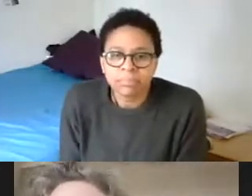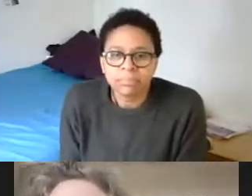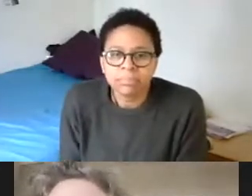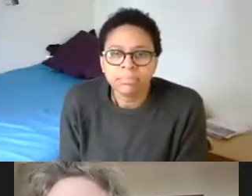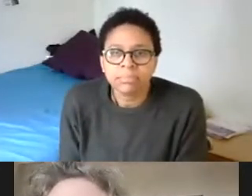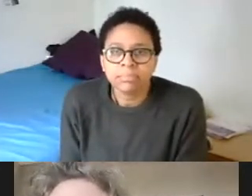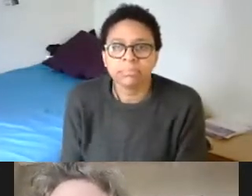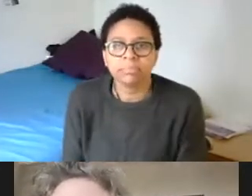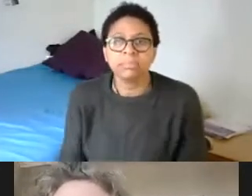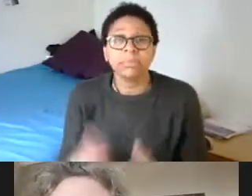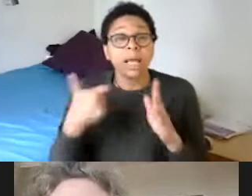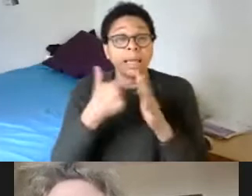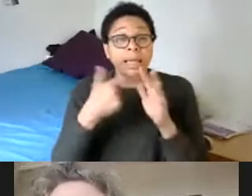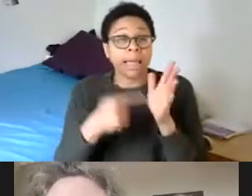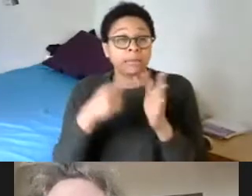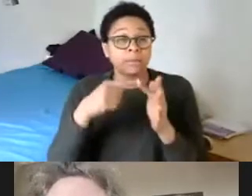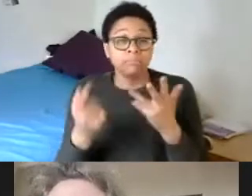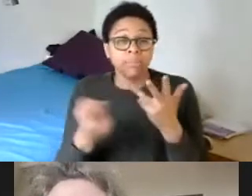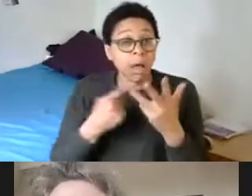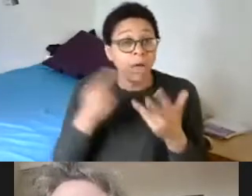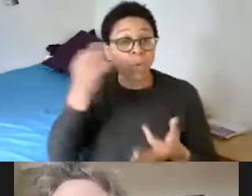Any other questions?